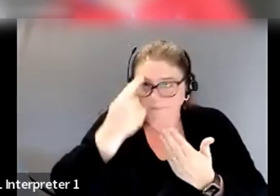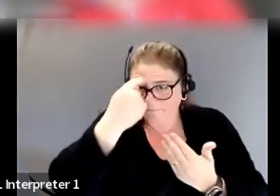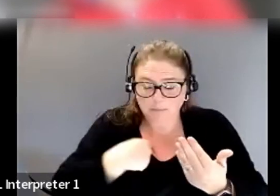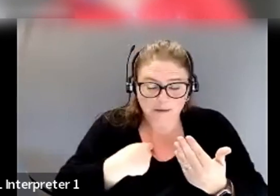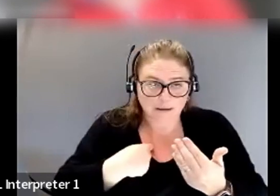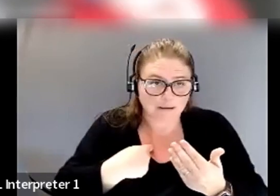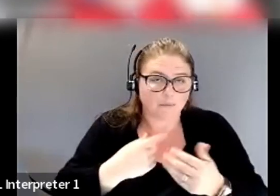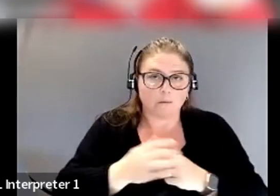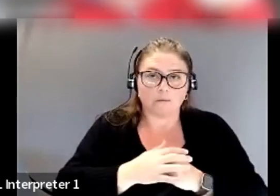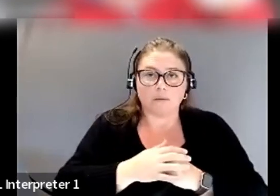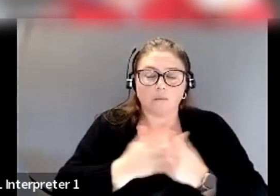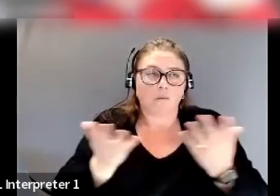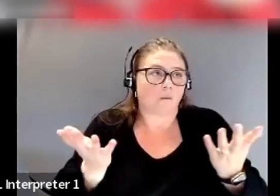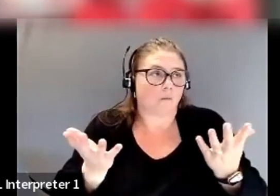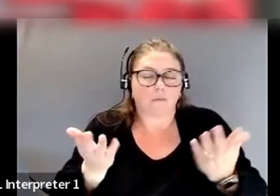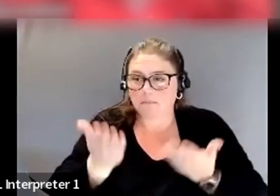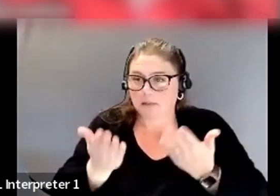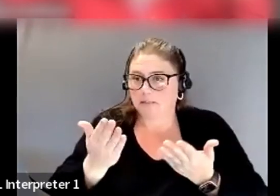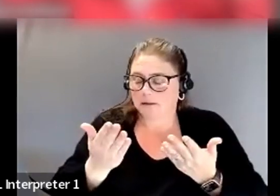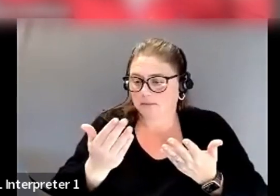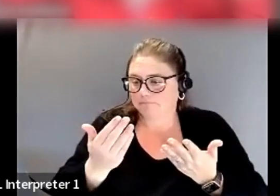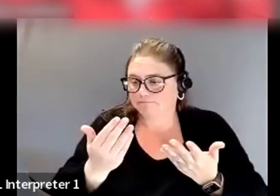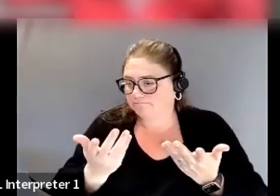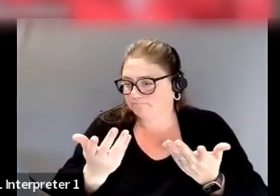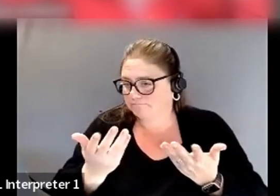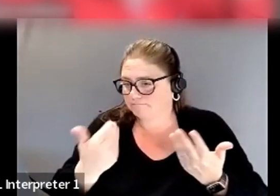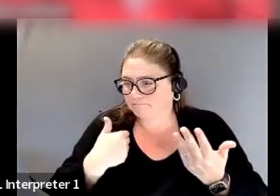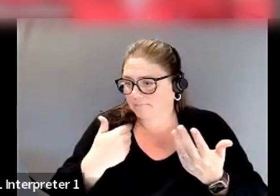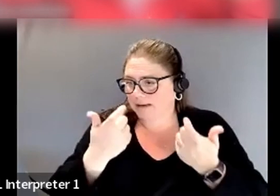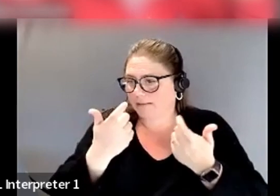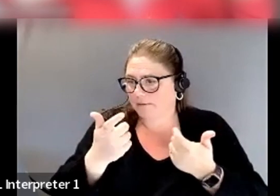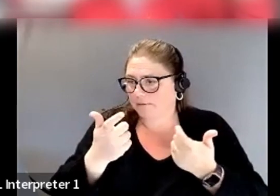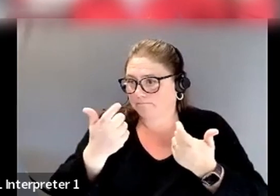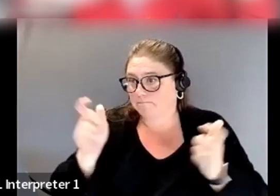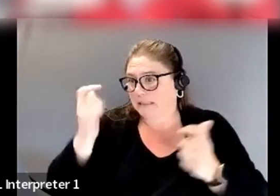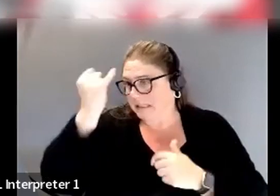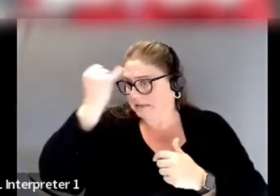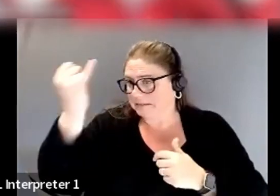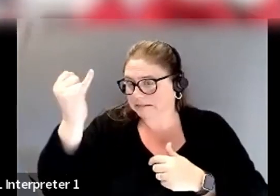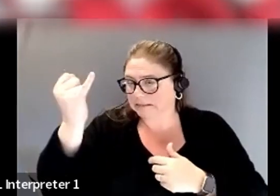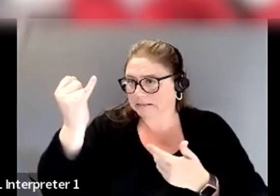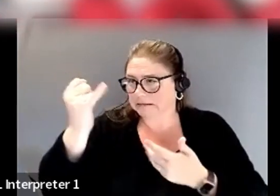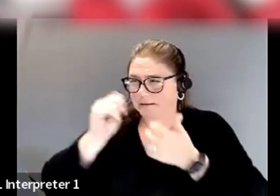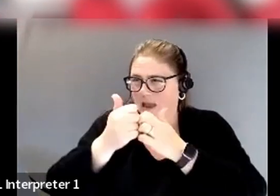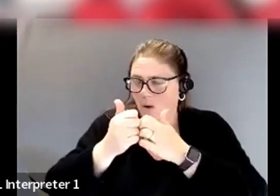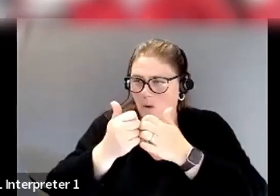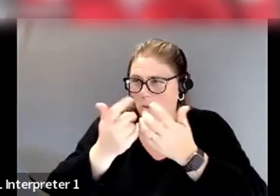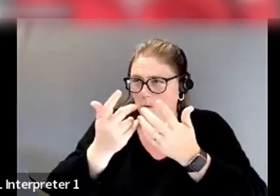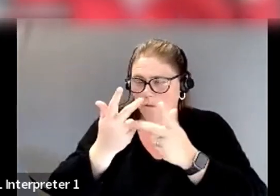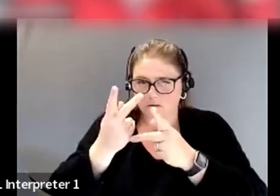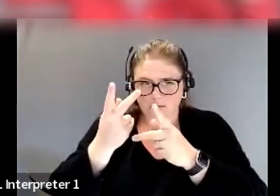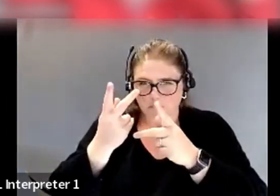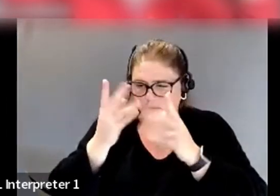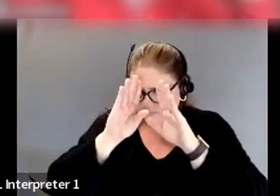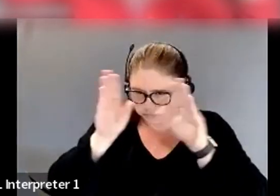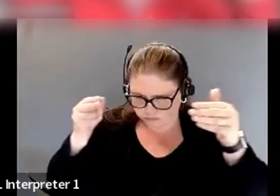project, you know, if I have a larger idea, you know, how to kind of flesh out that project and